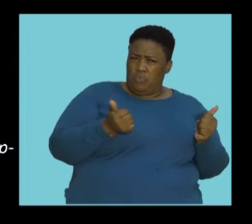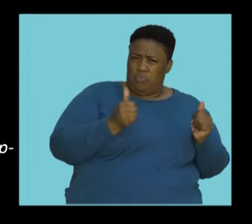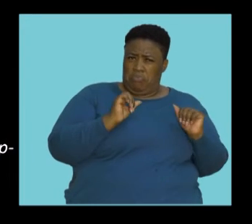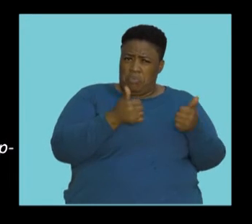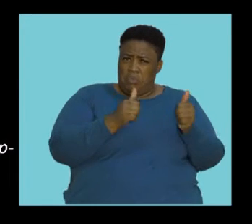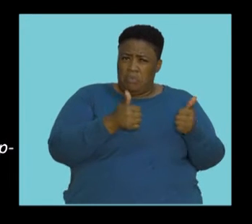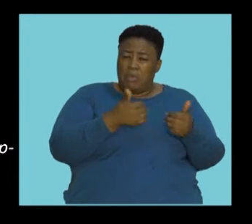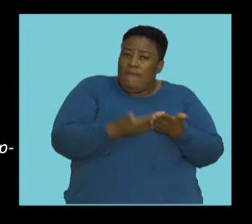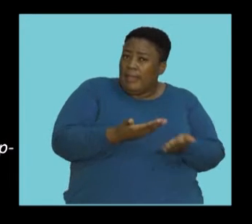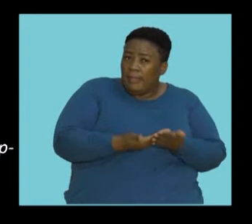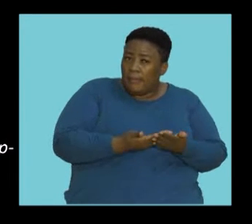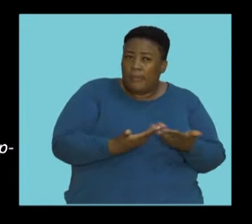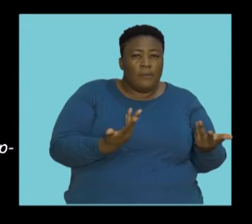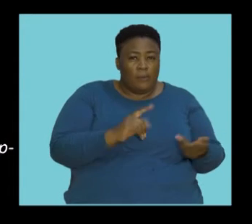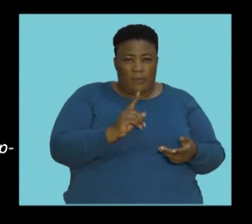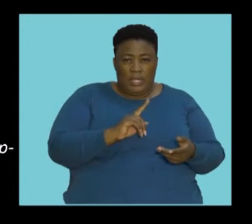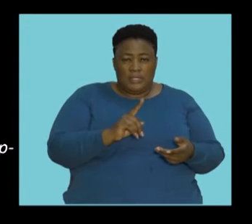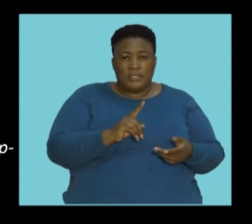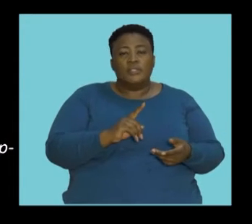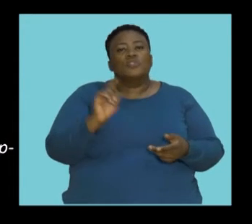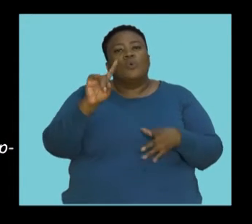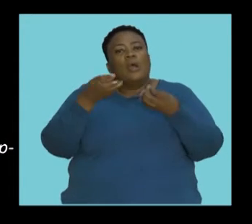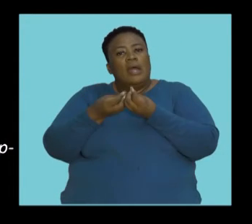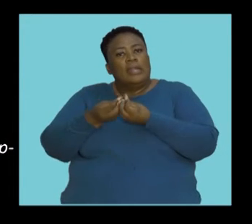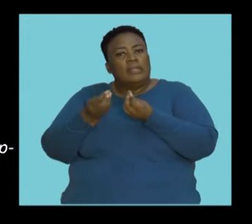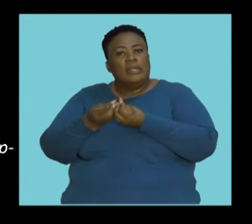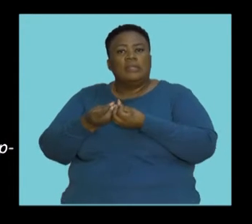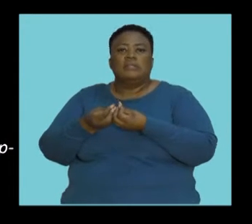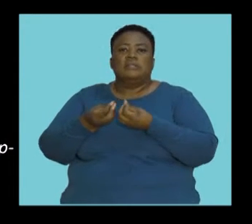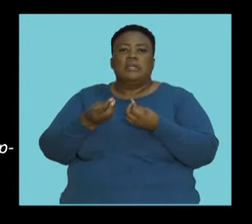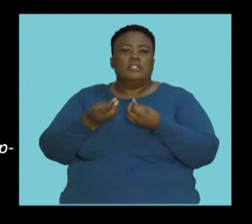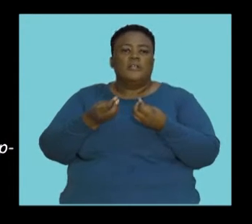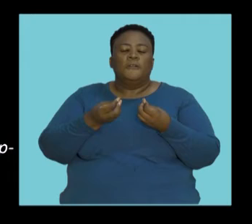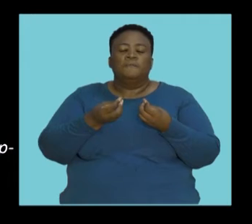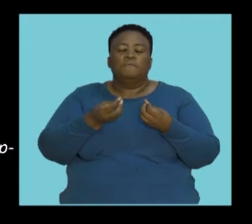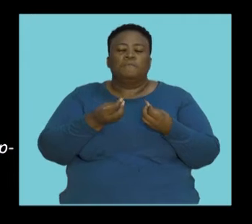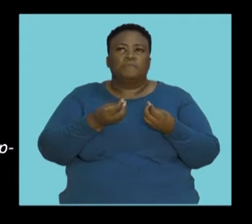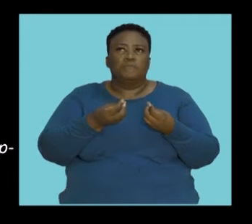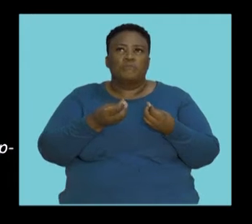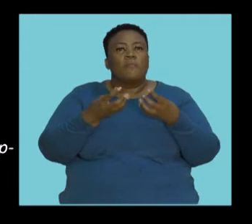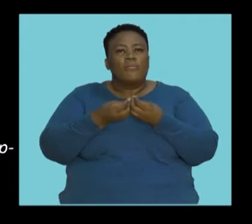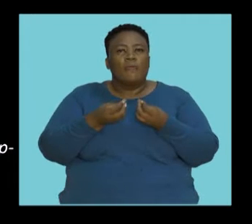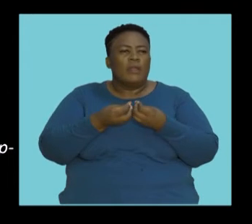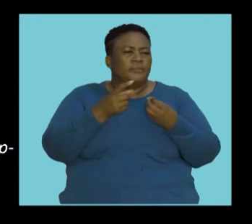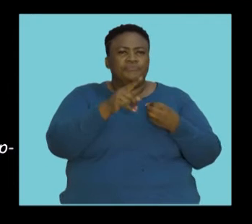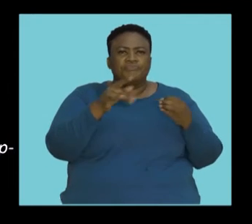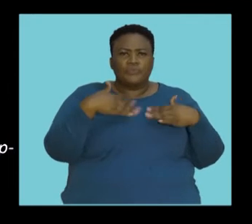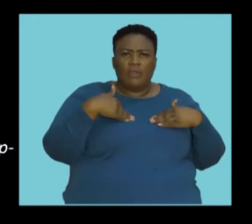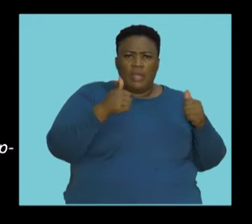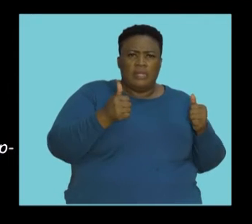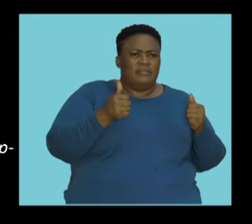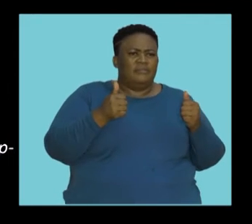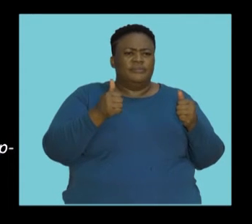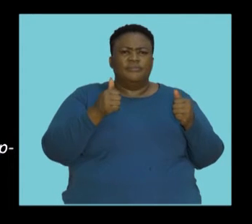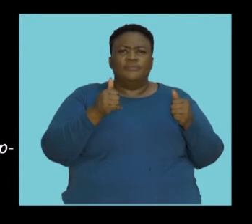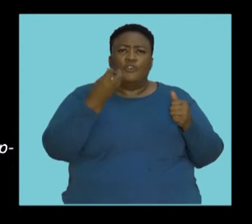nutritious food is available. And what are the factors that determine how these nutritious nutritious and healthy food is